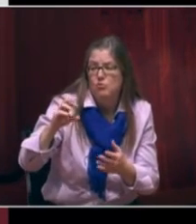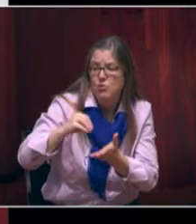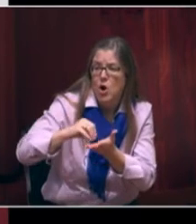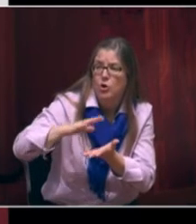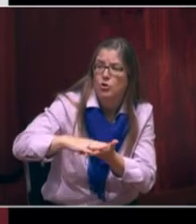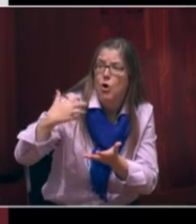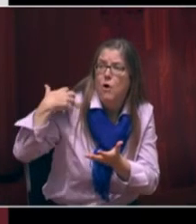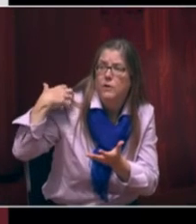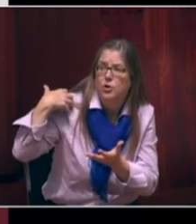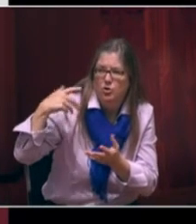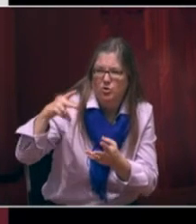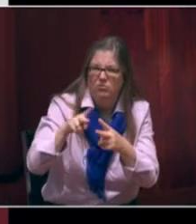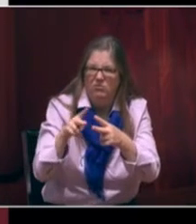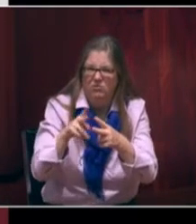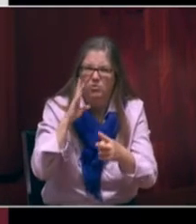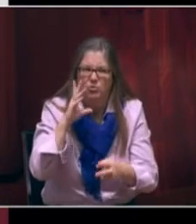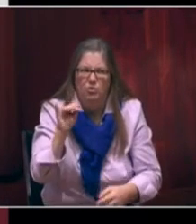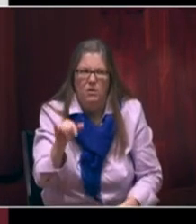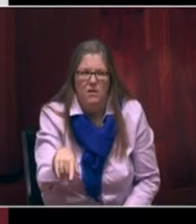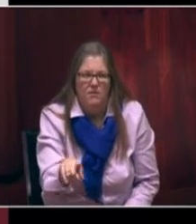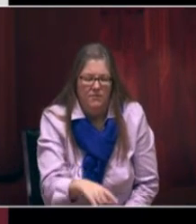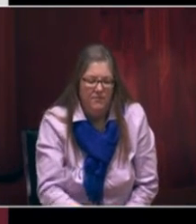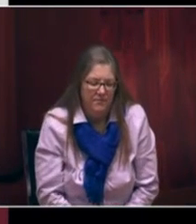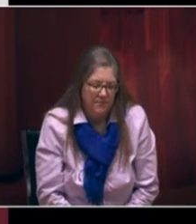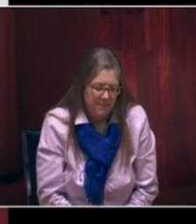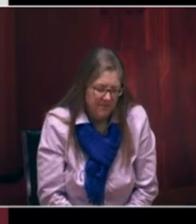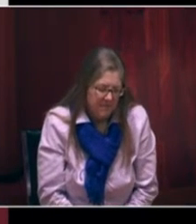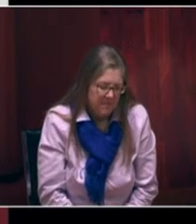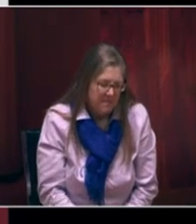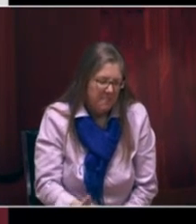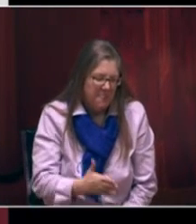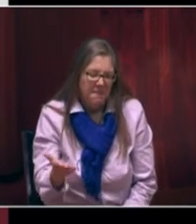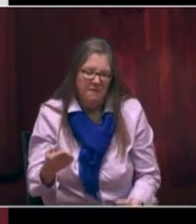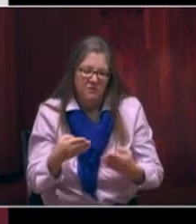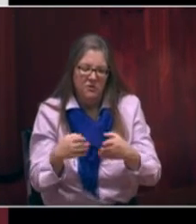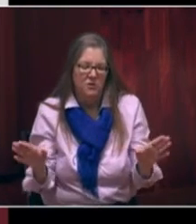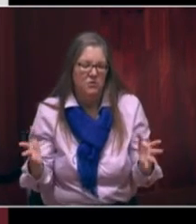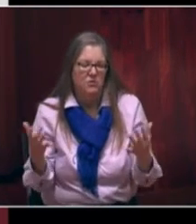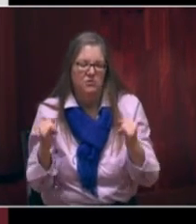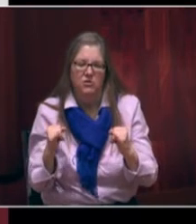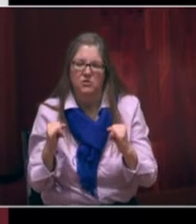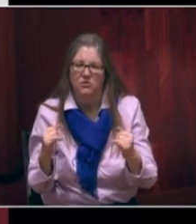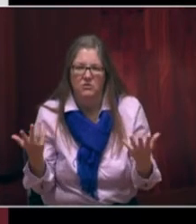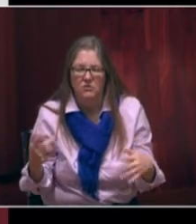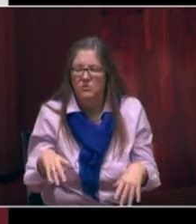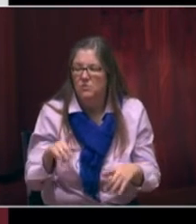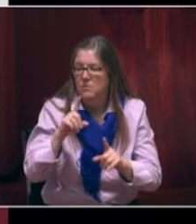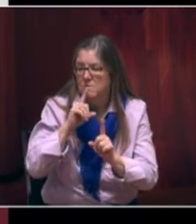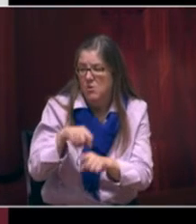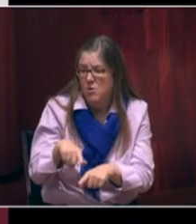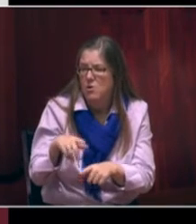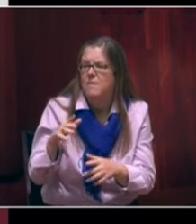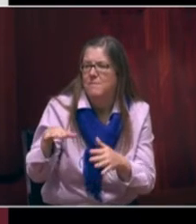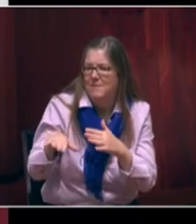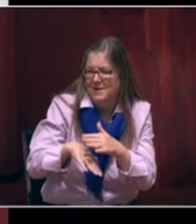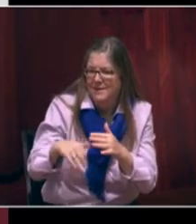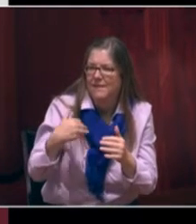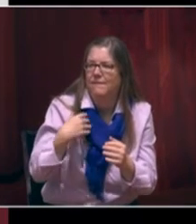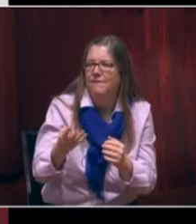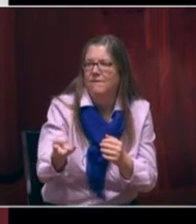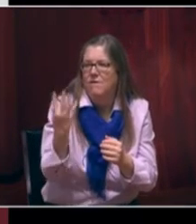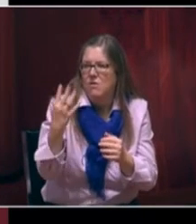Just some of the general instructions. The report will basically have four areas